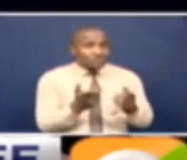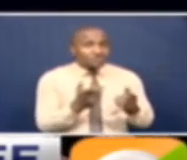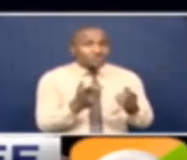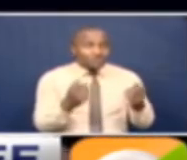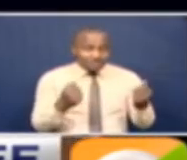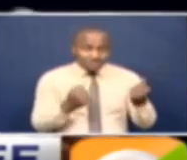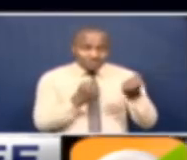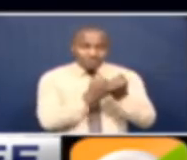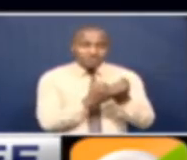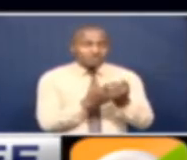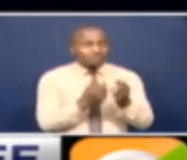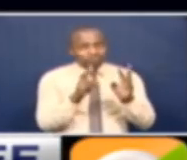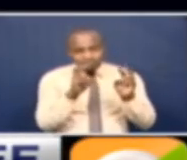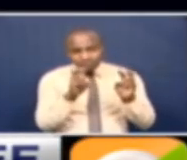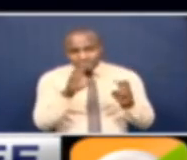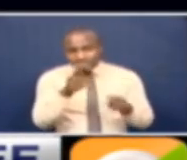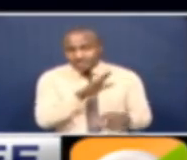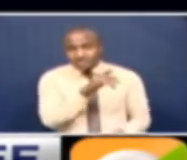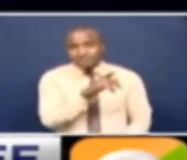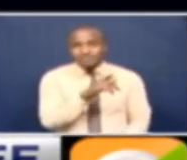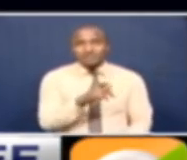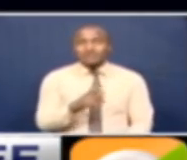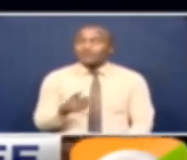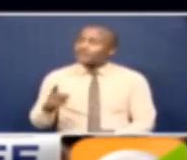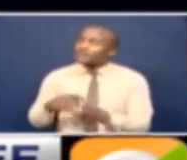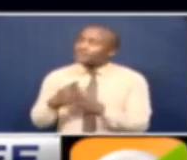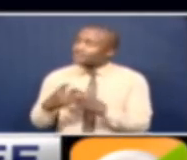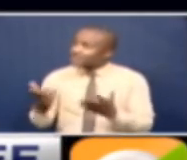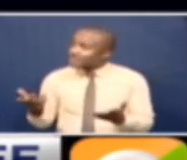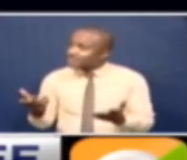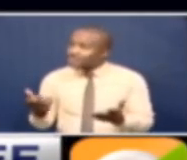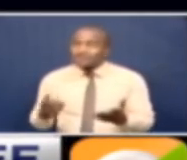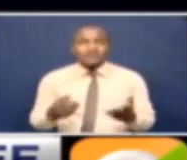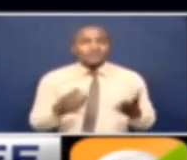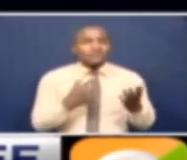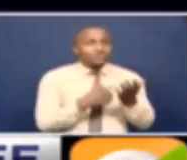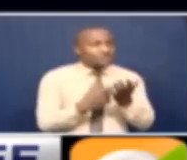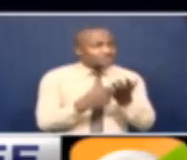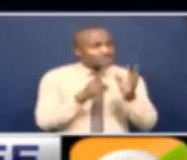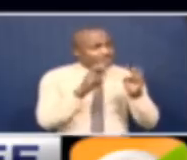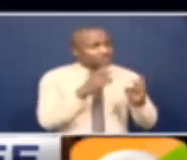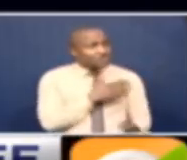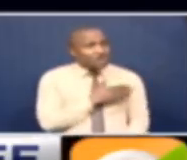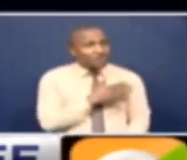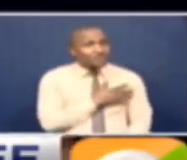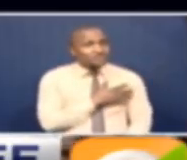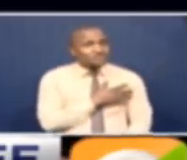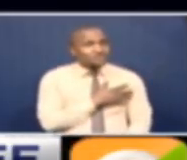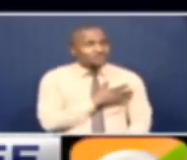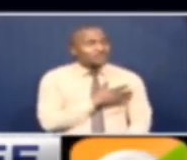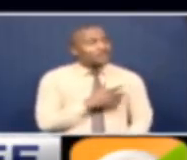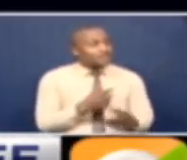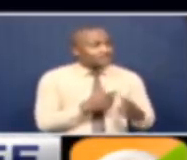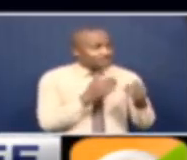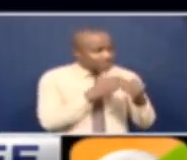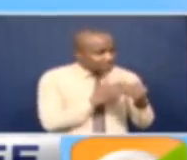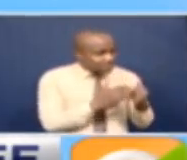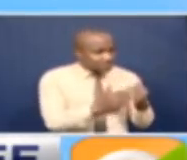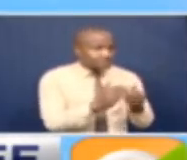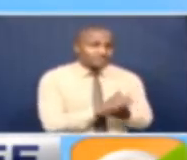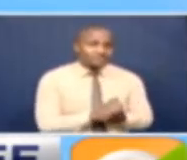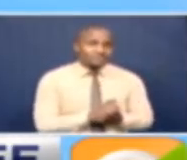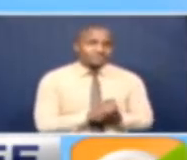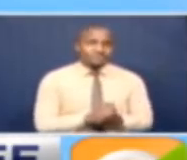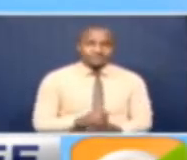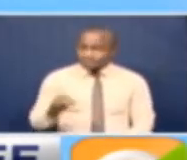motions in those county assemblies. For what? Who's to discuss about our issues? And then chat our way forward. Hassan Omar, help